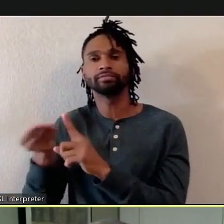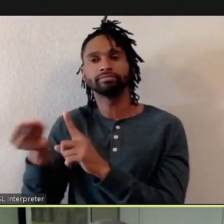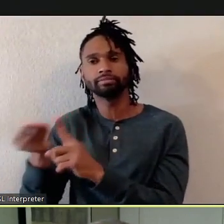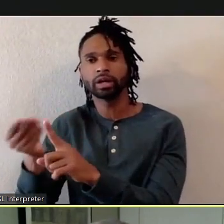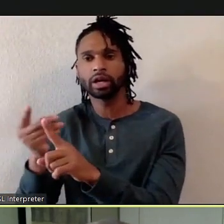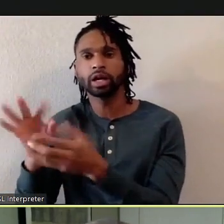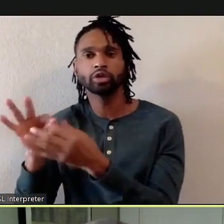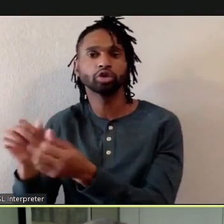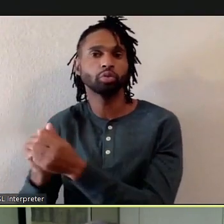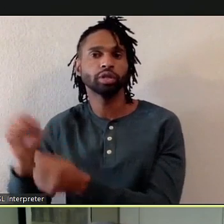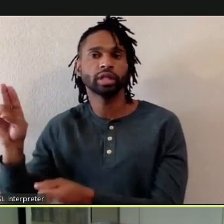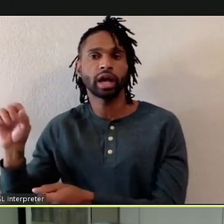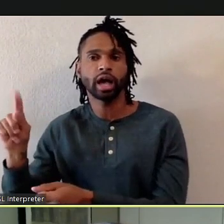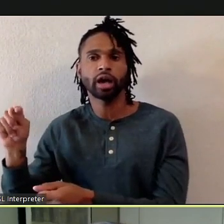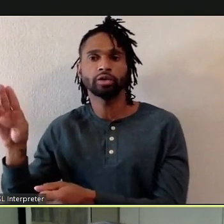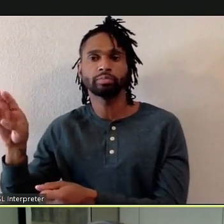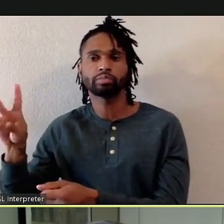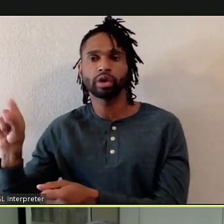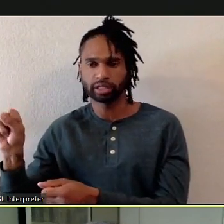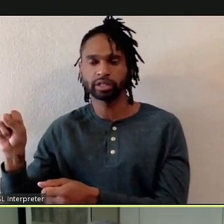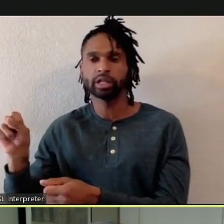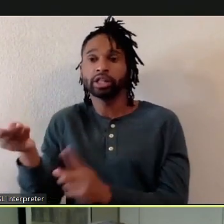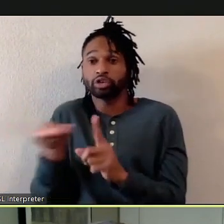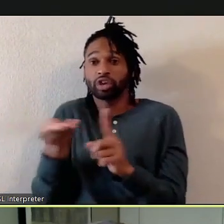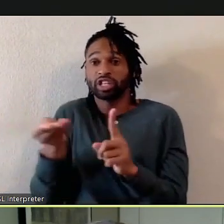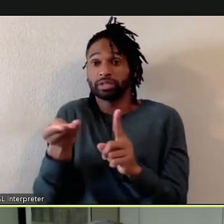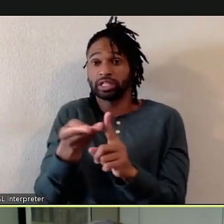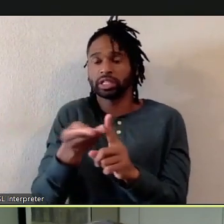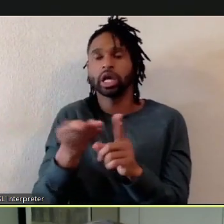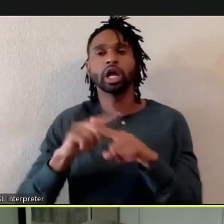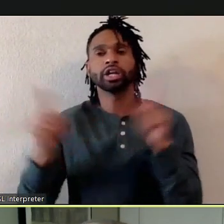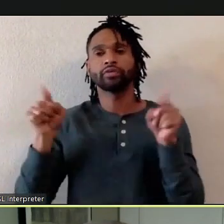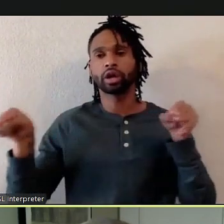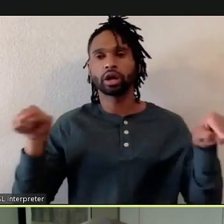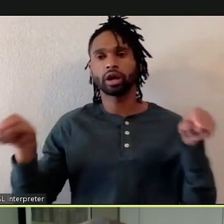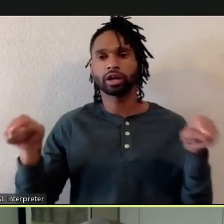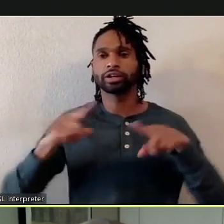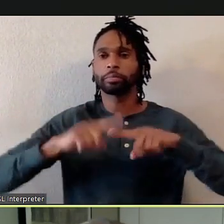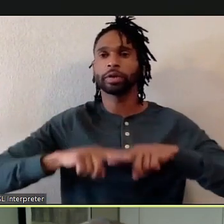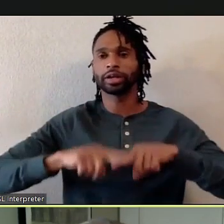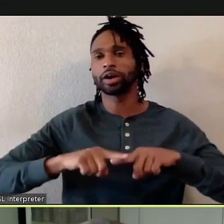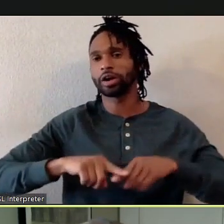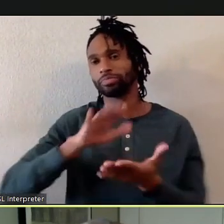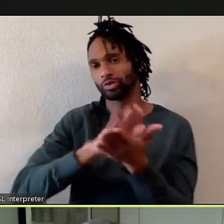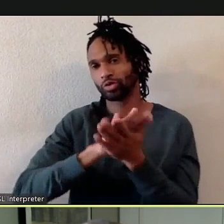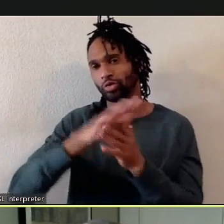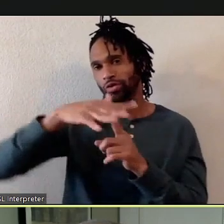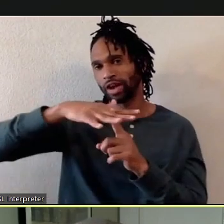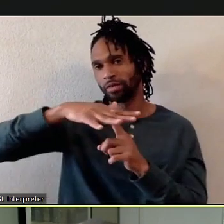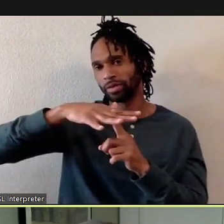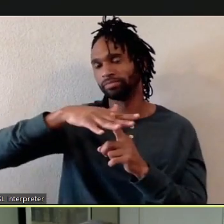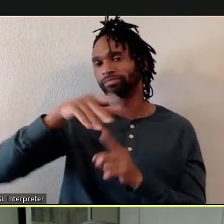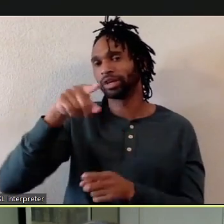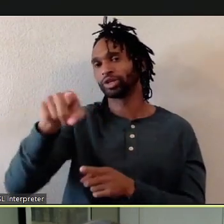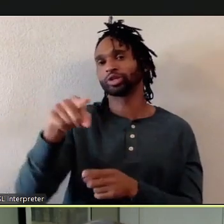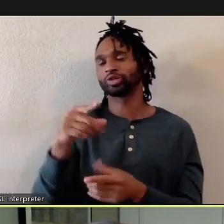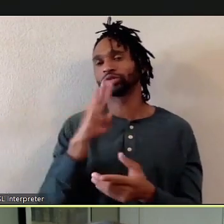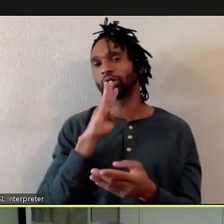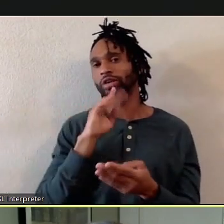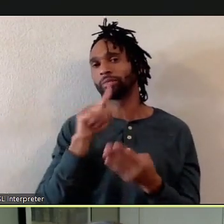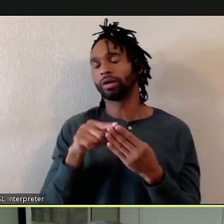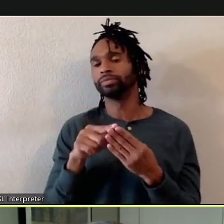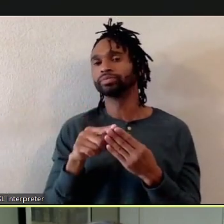outbreaks. So the transmission dynamics, I think, are a little bit different depending on the school environment that you're talking about. One of